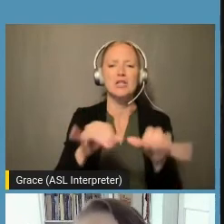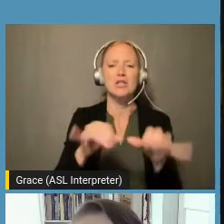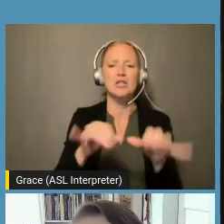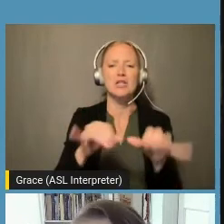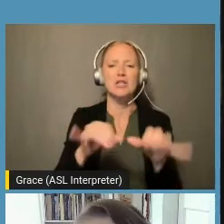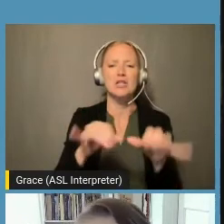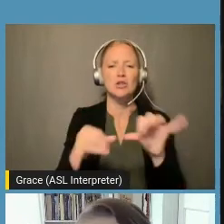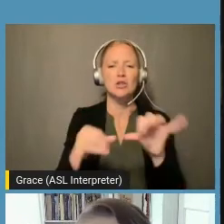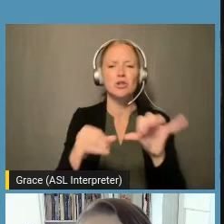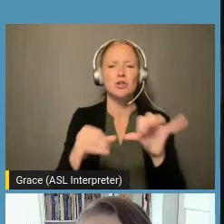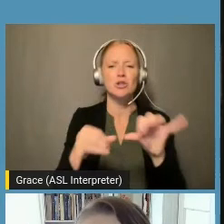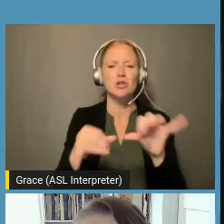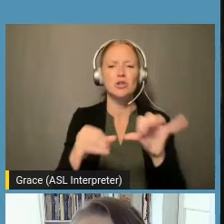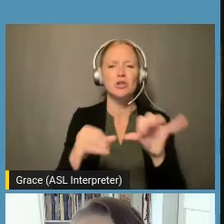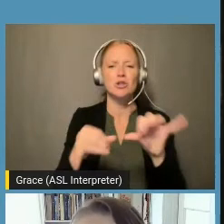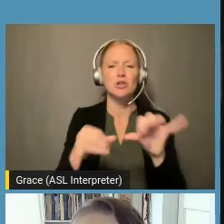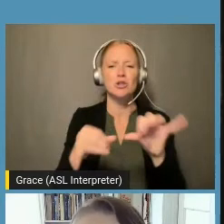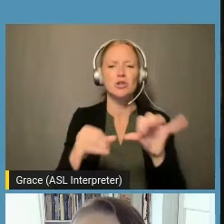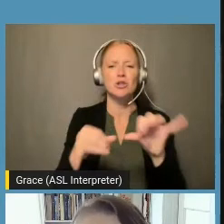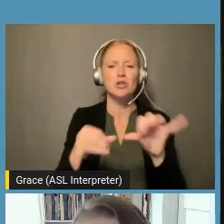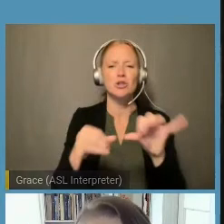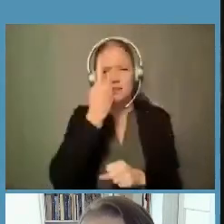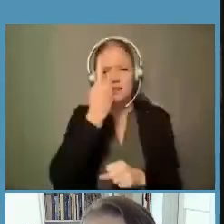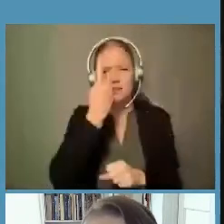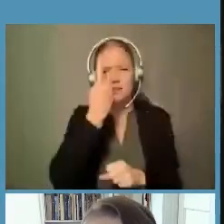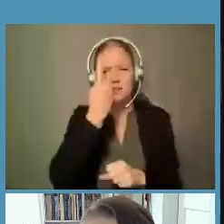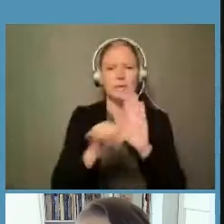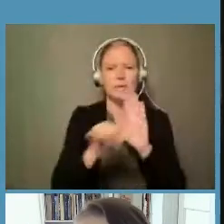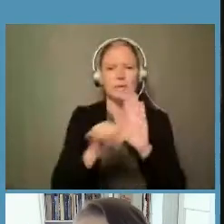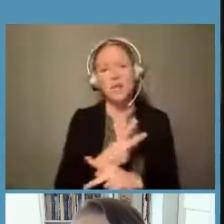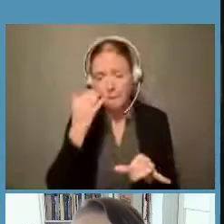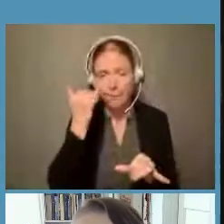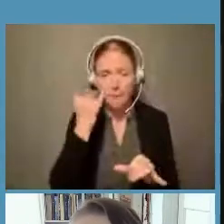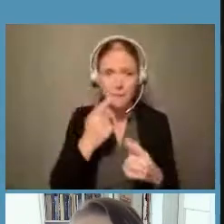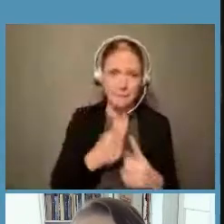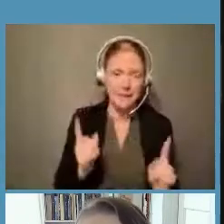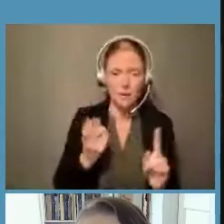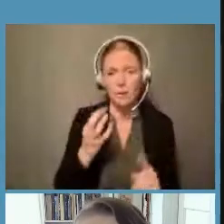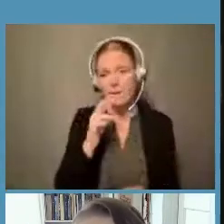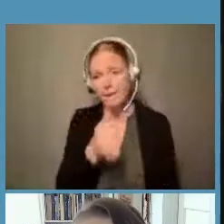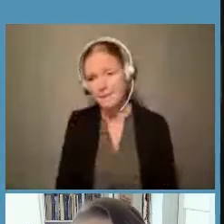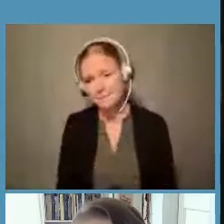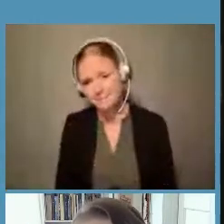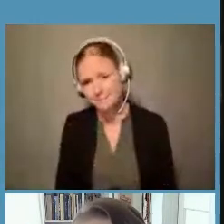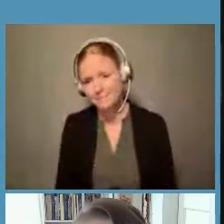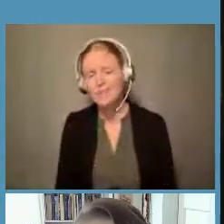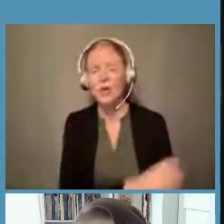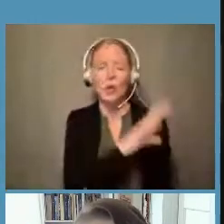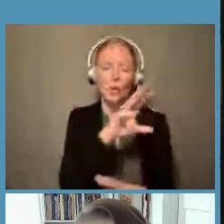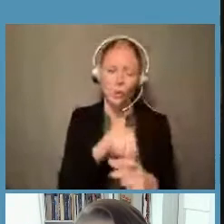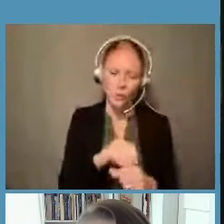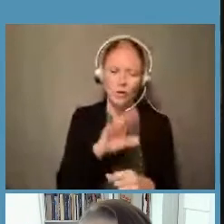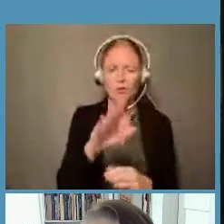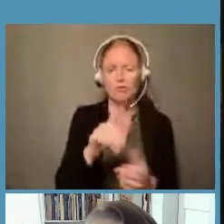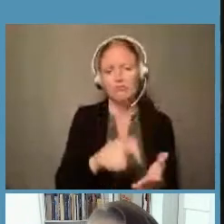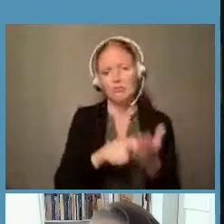then figure out what you need to measure in order to know if you hit them, and include that in your requirements document. So